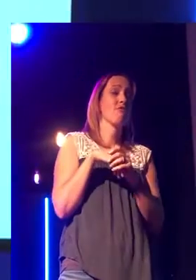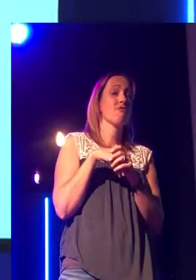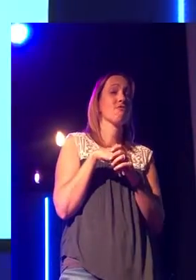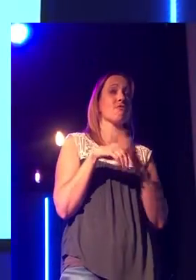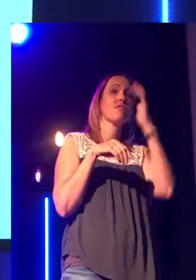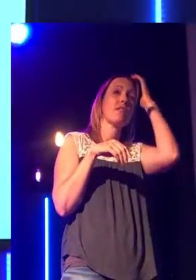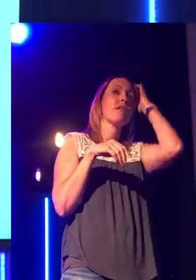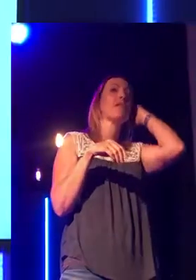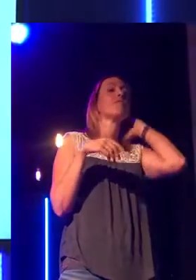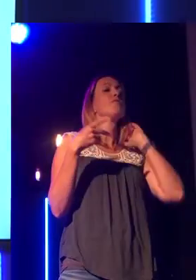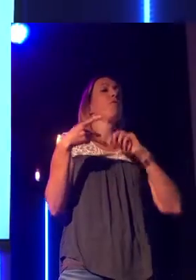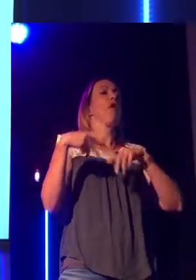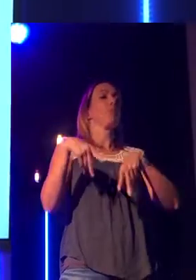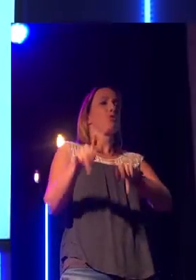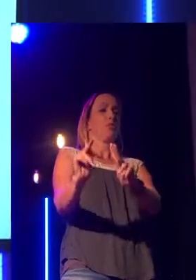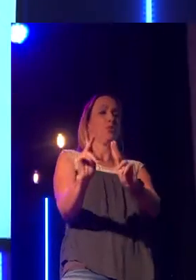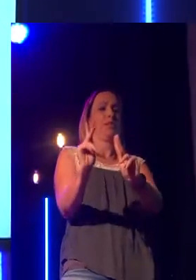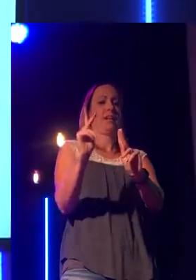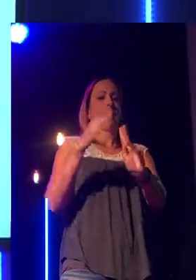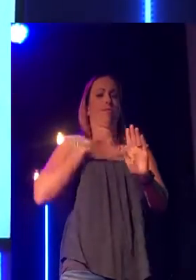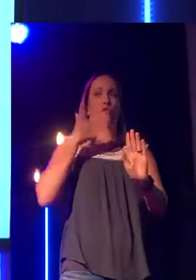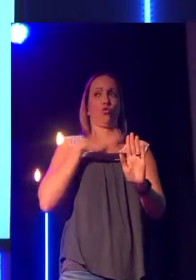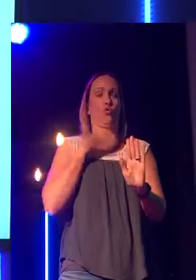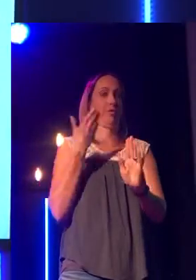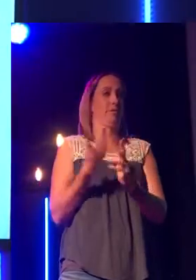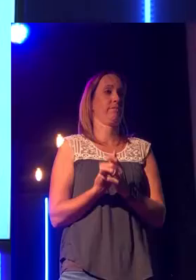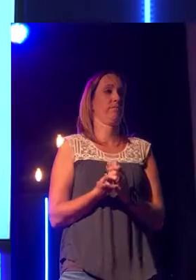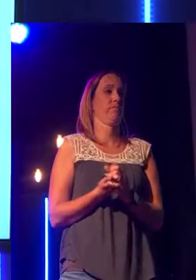an opportunity for joy.